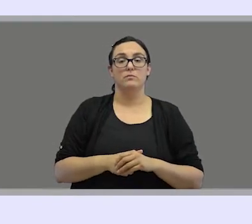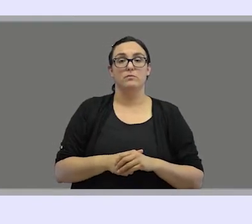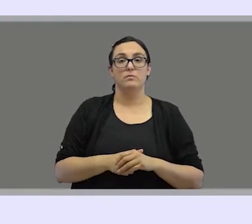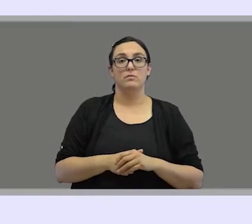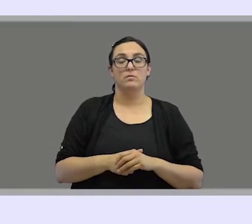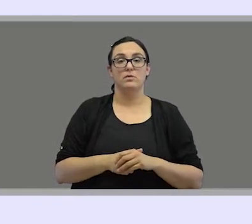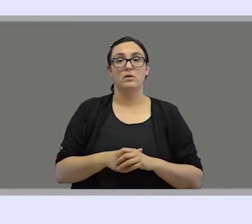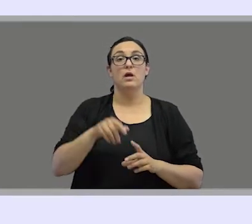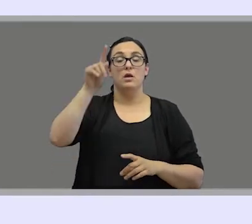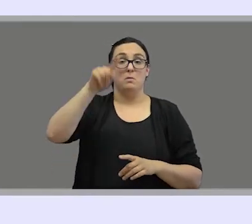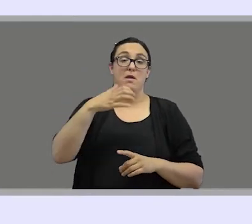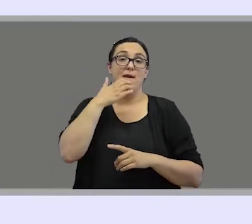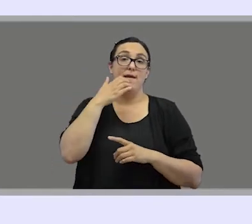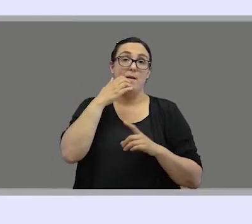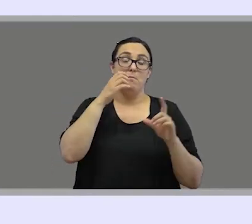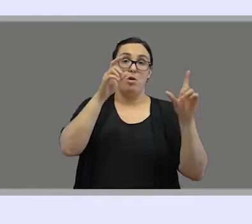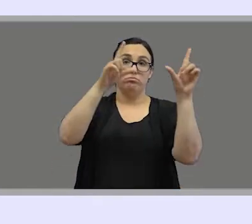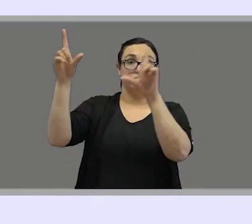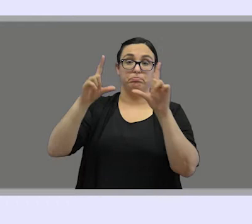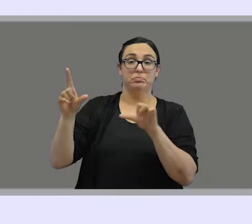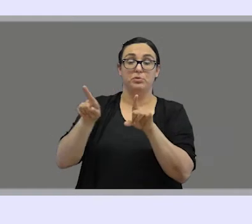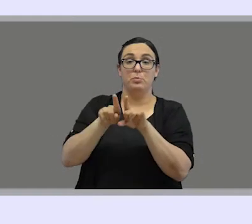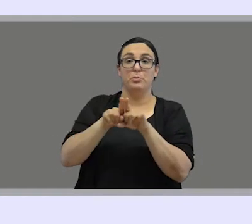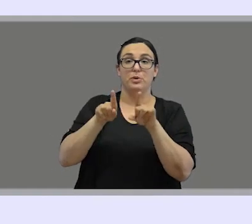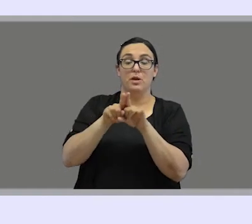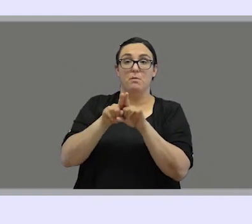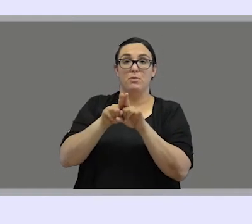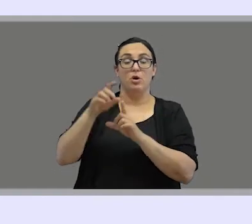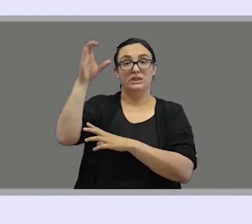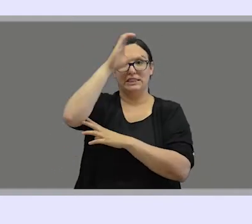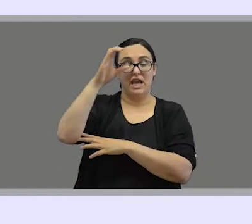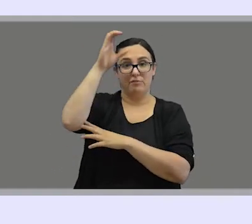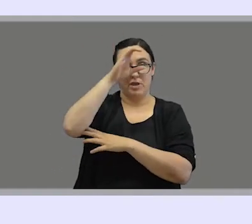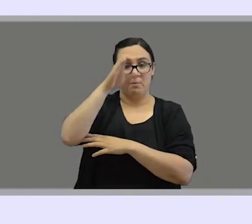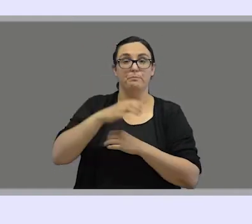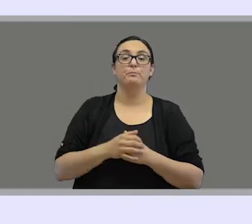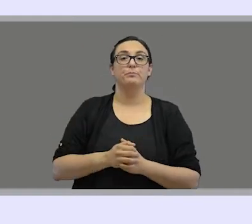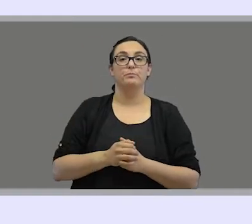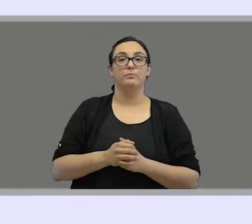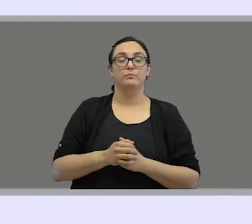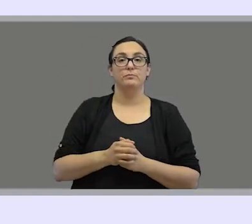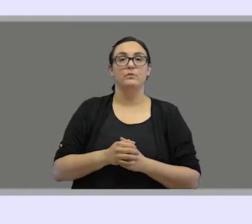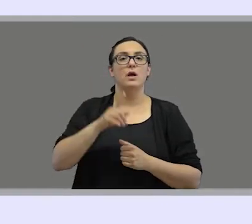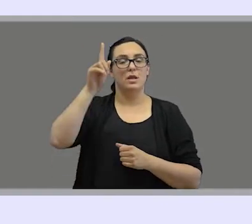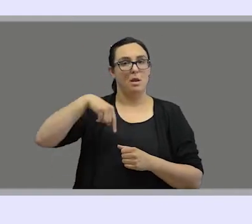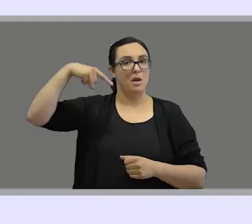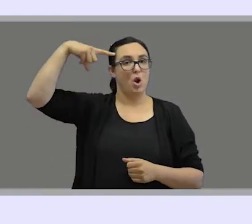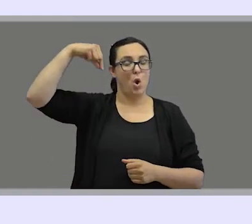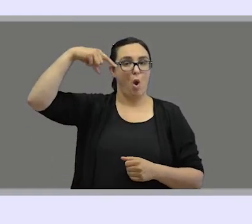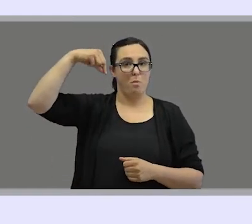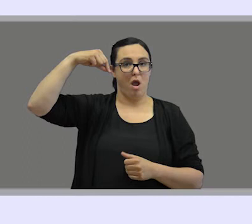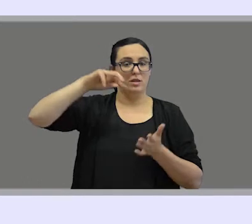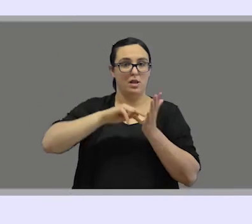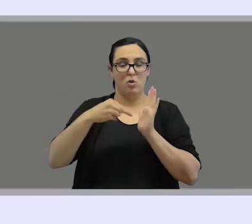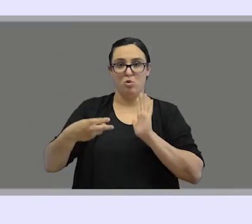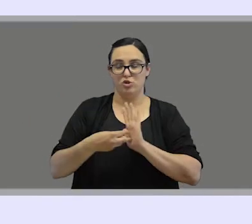example, in these pictures below in the Serbian television. Also, chroma key technology can be used,